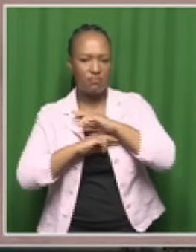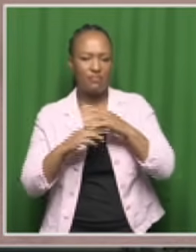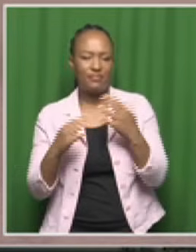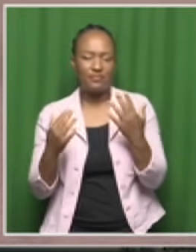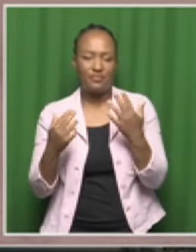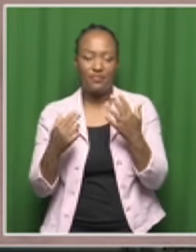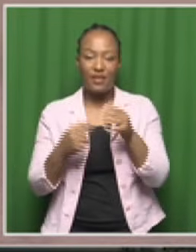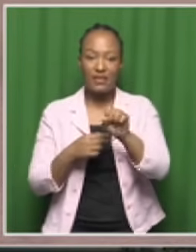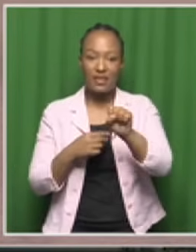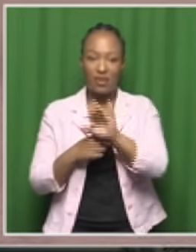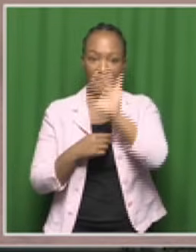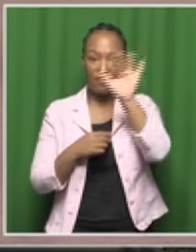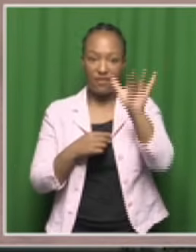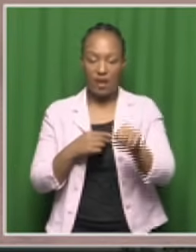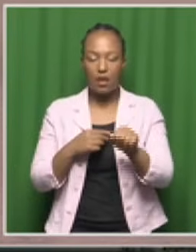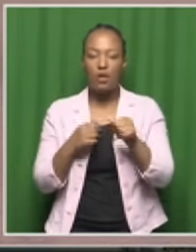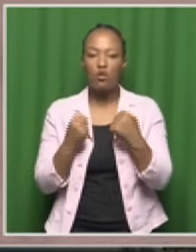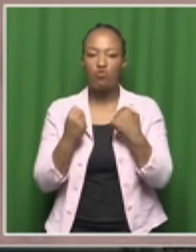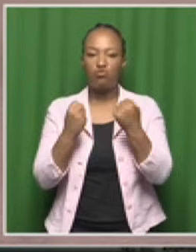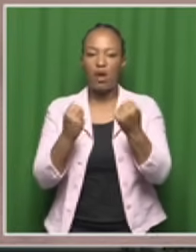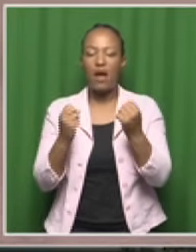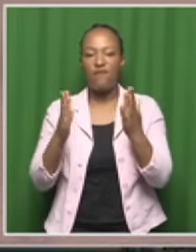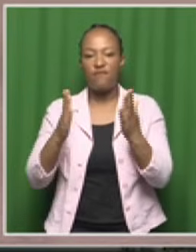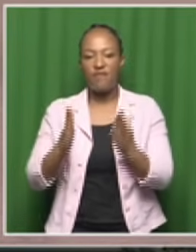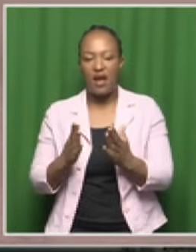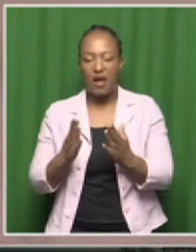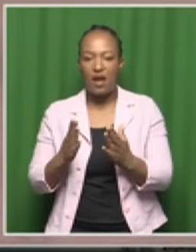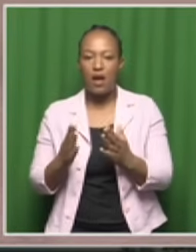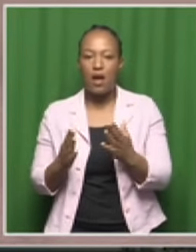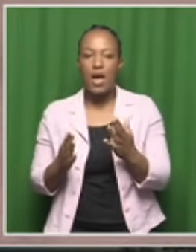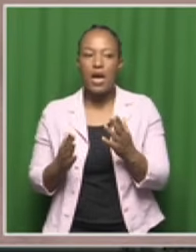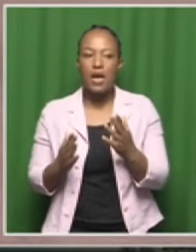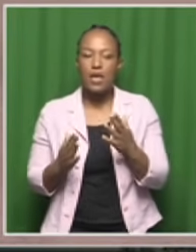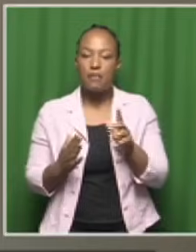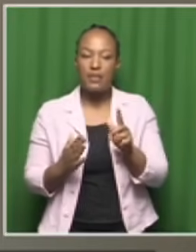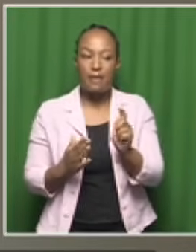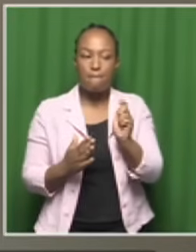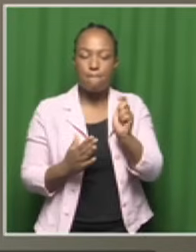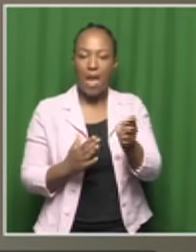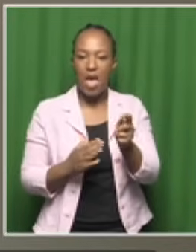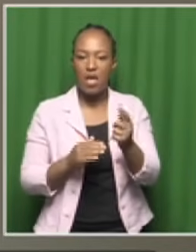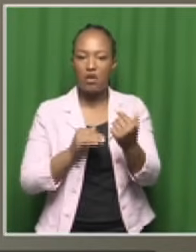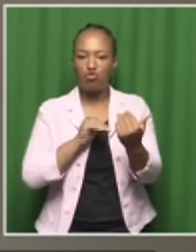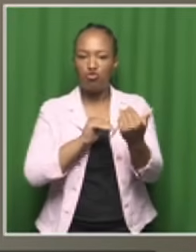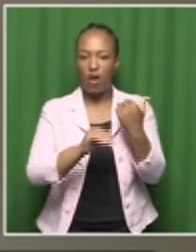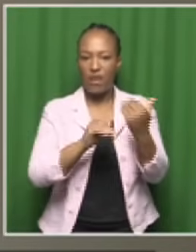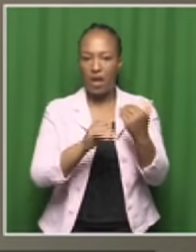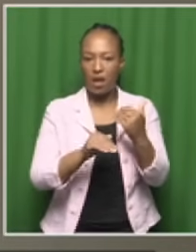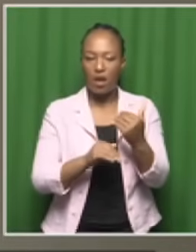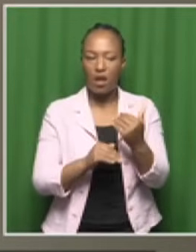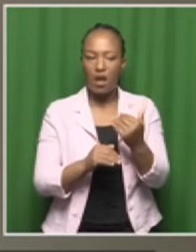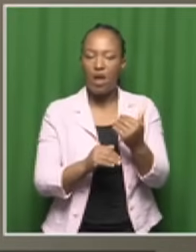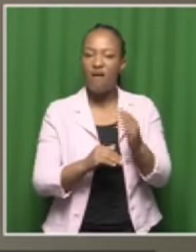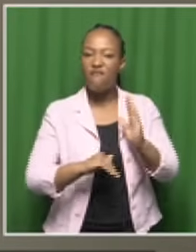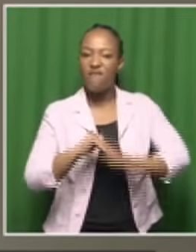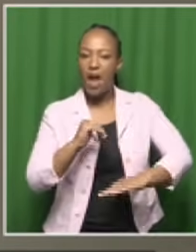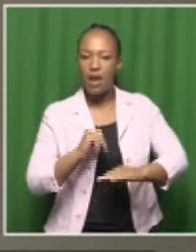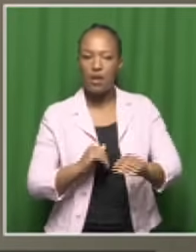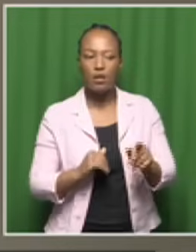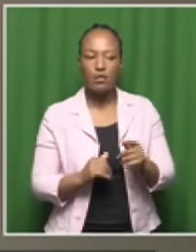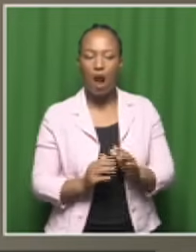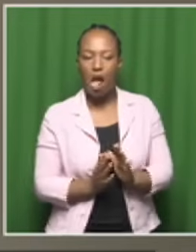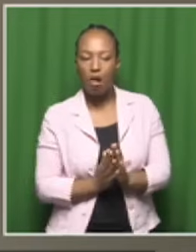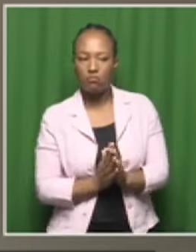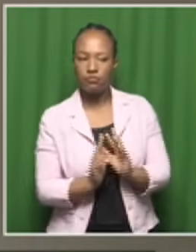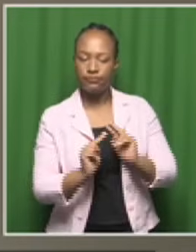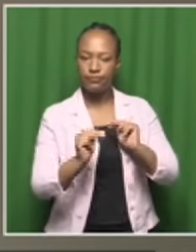not trying to negotiate their way out of paying traffic fines. I think also as South African